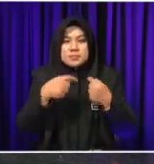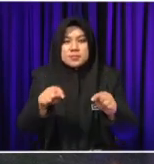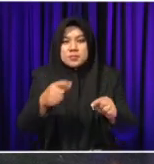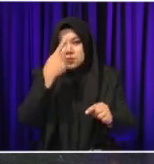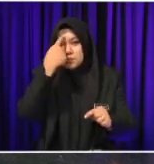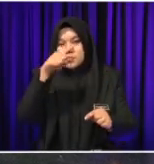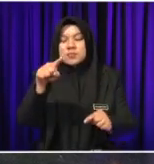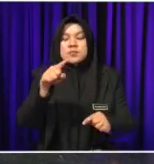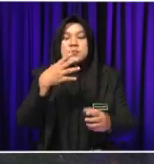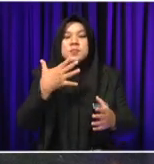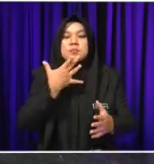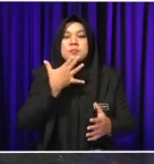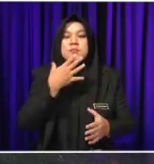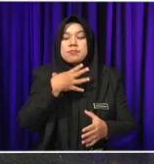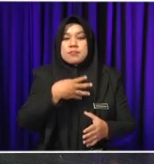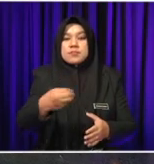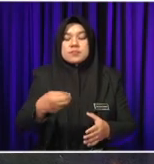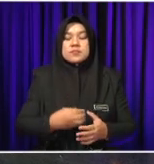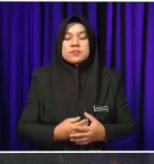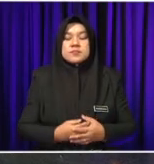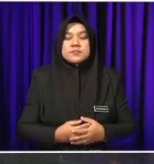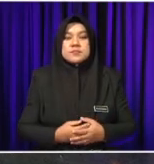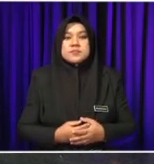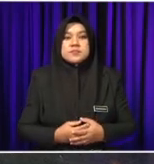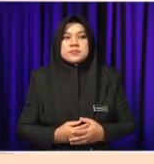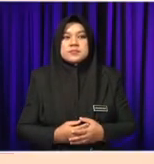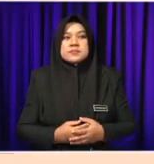on white color? True story taken from the song lyrics. Anyone?